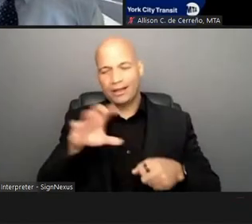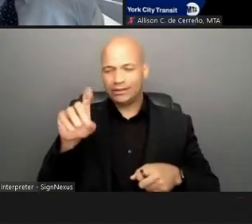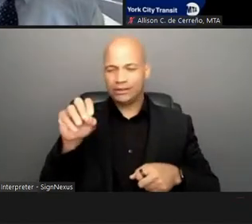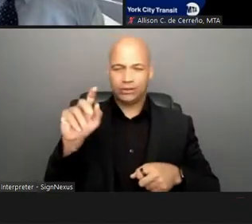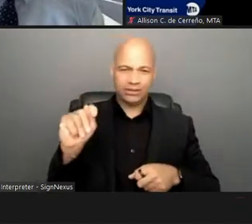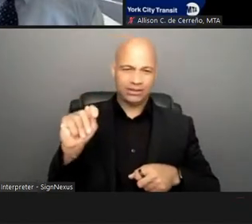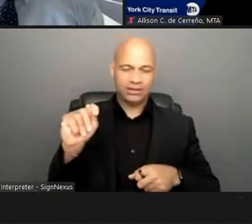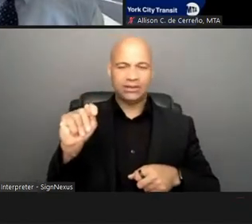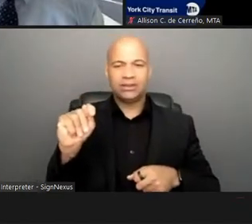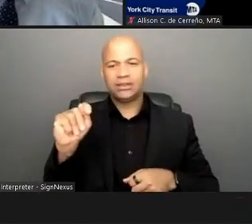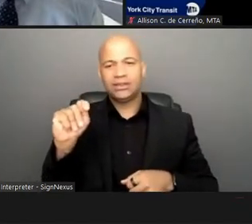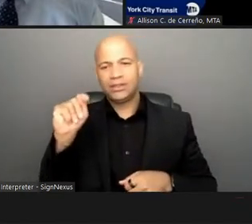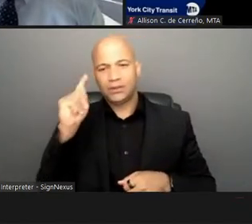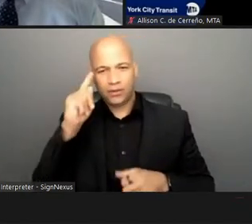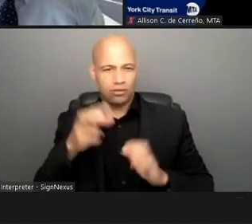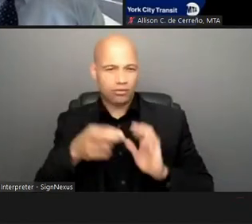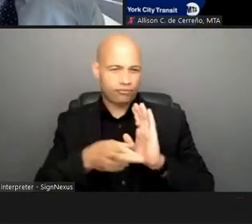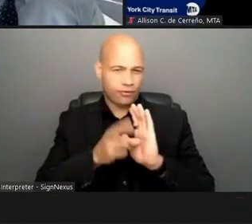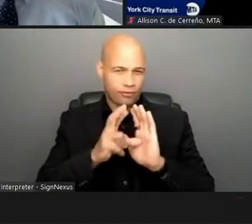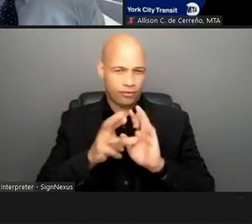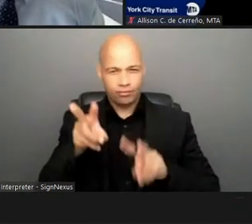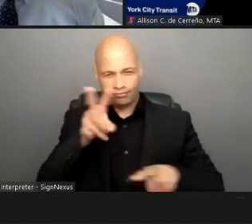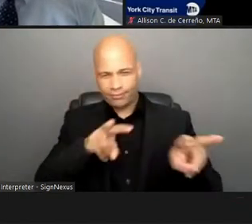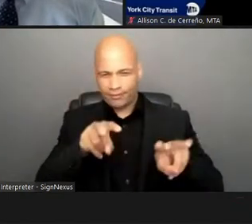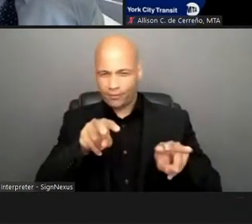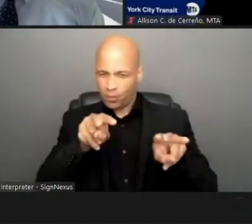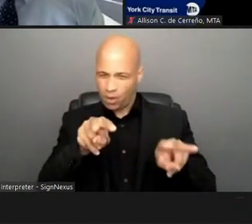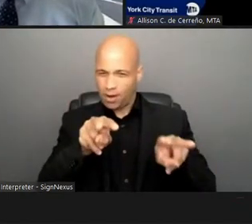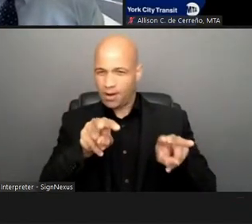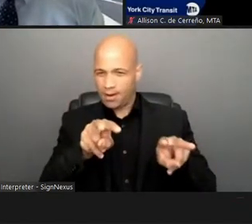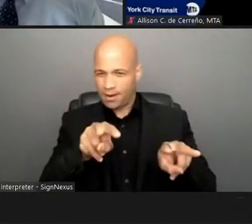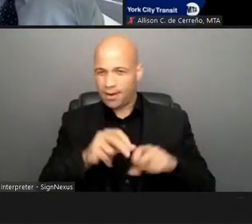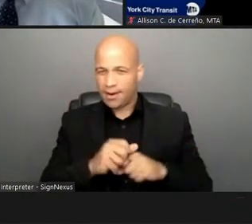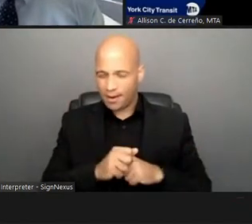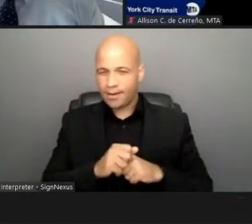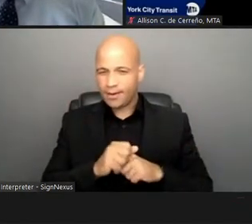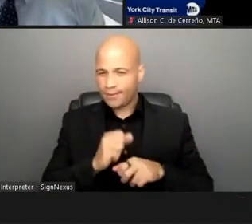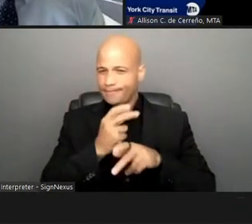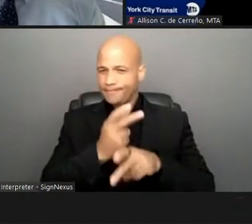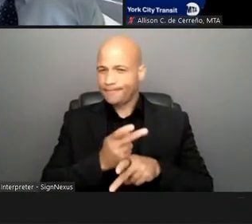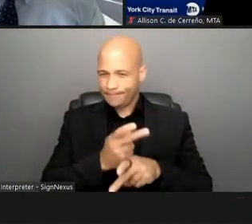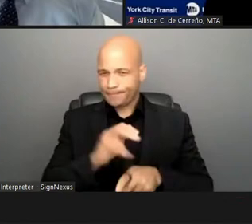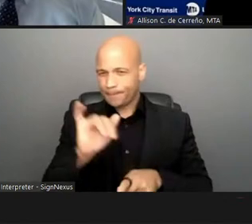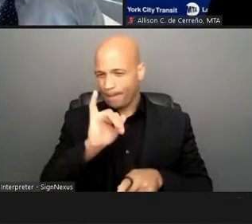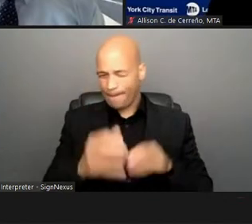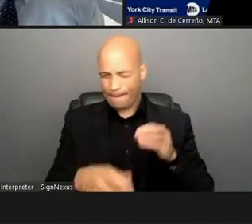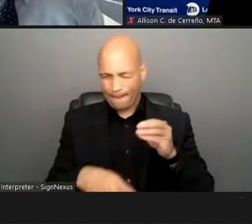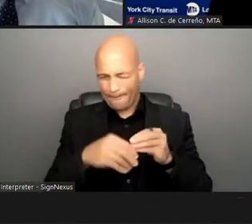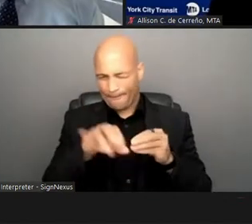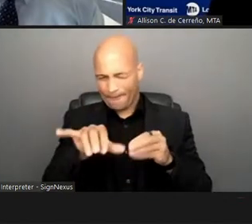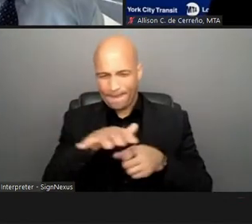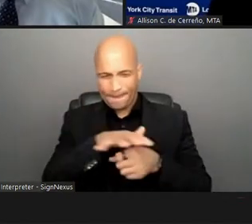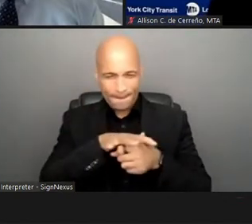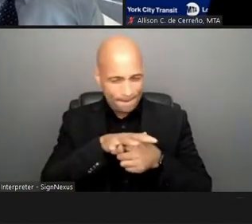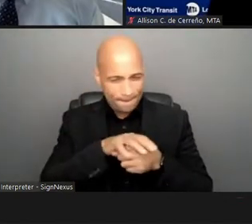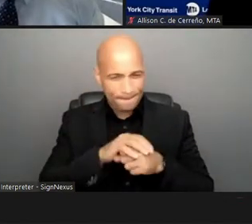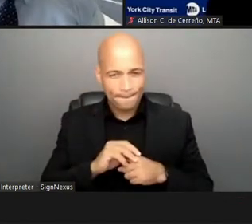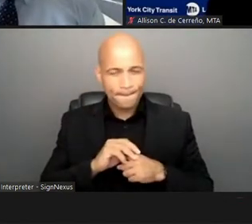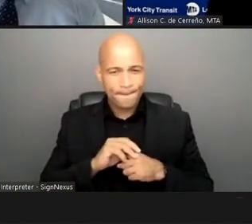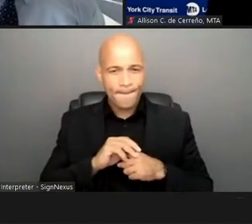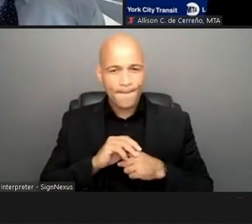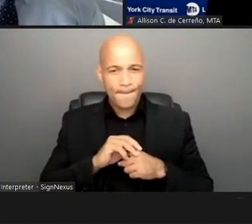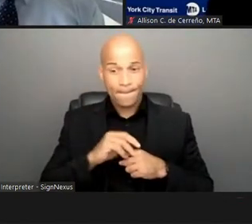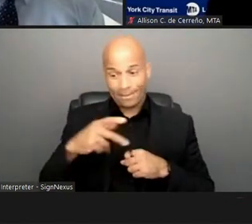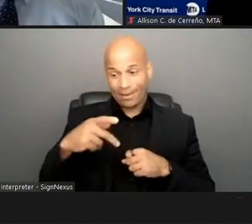review and it has to be looked at very very carefully I also just want to say also about that area the uh